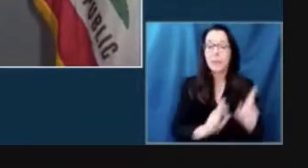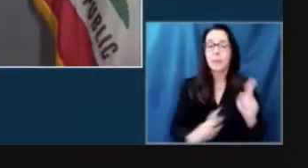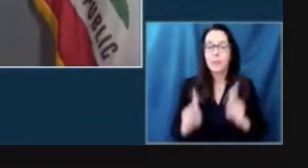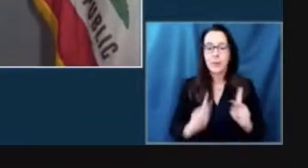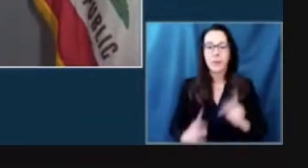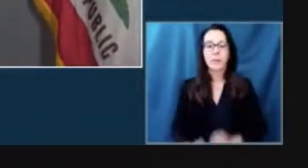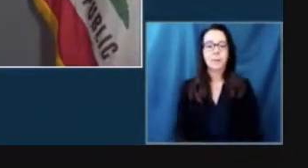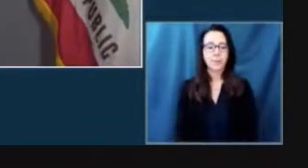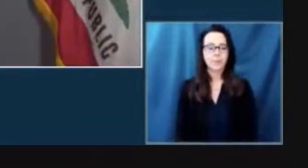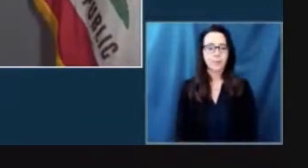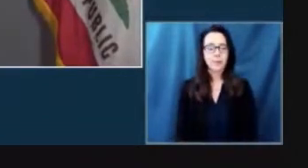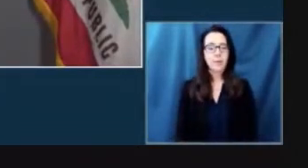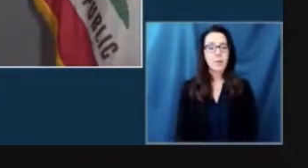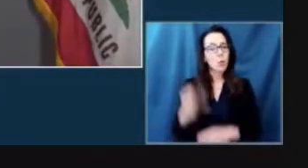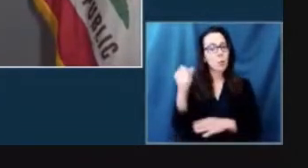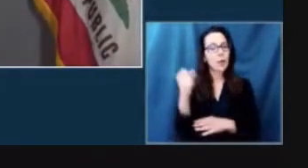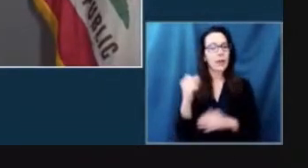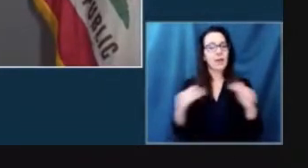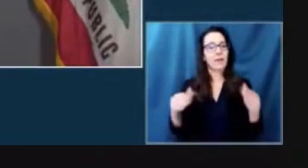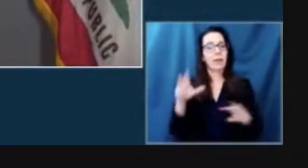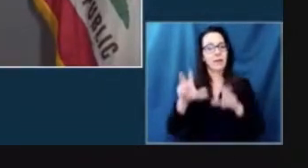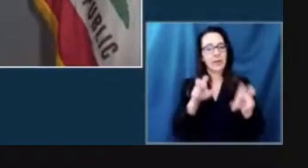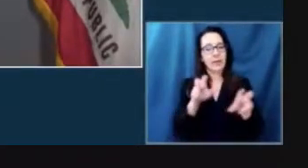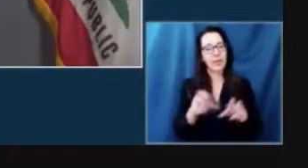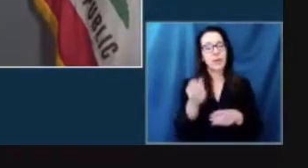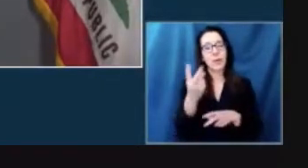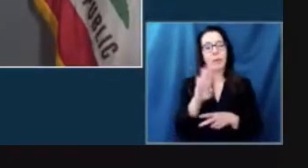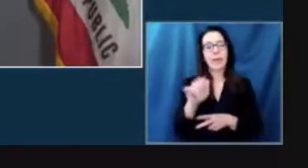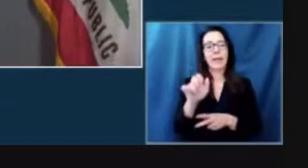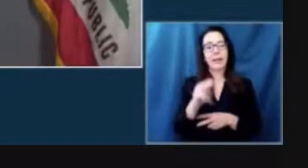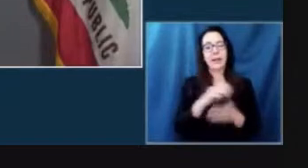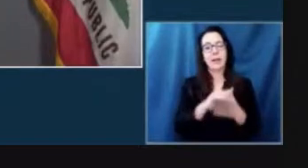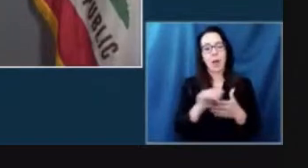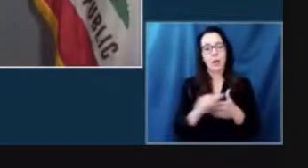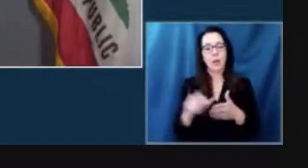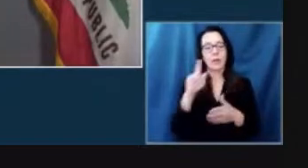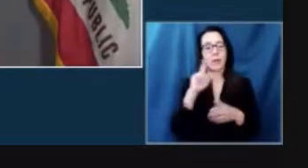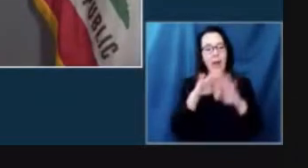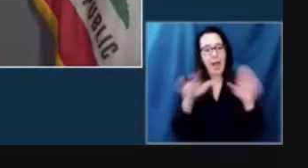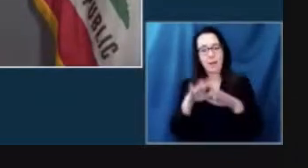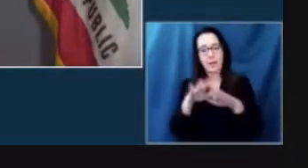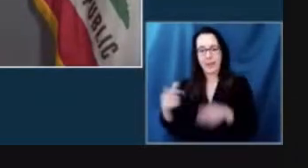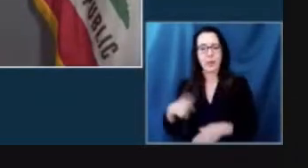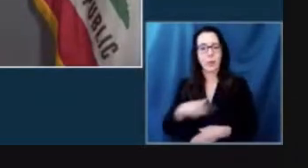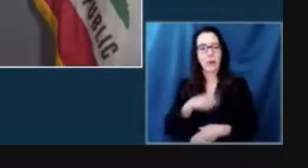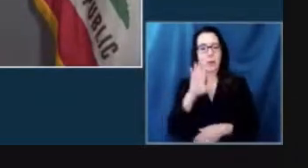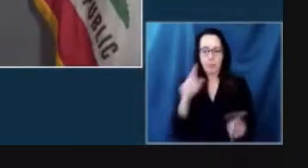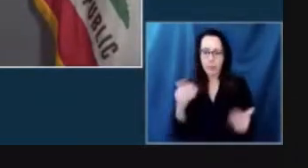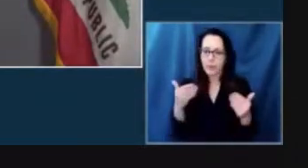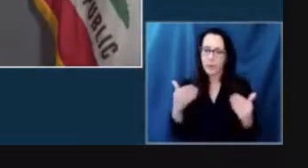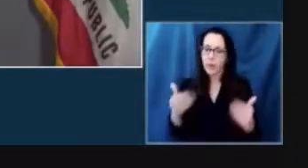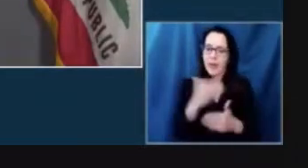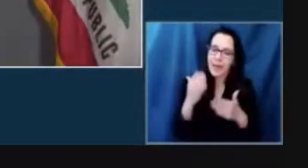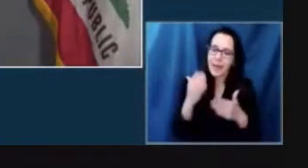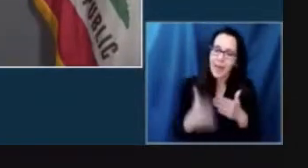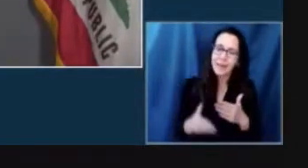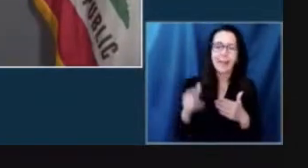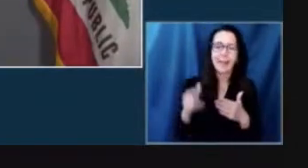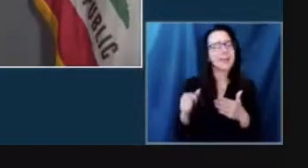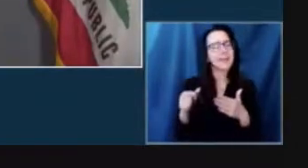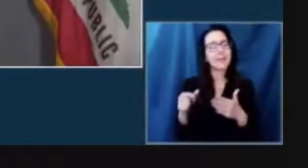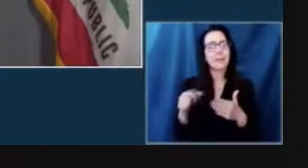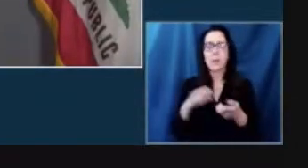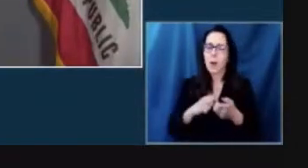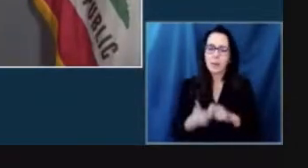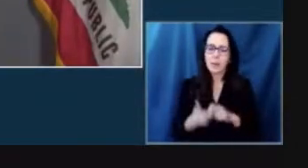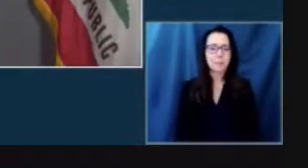funding, $12 billion for housing and homelessness to build momentum as we move forward to end this decades-old problem. It